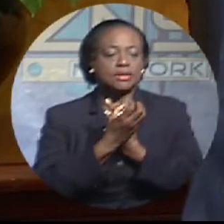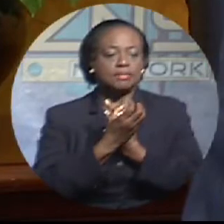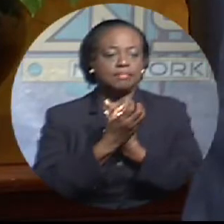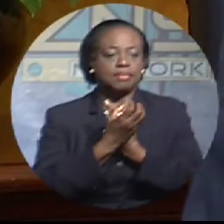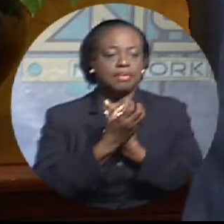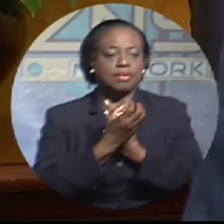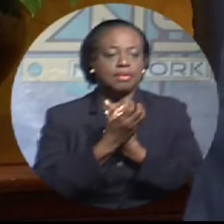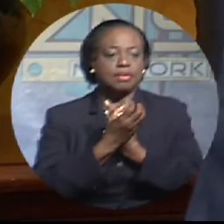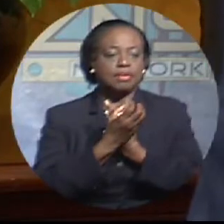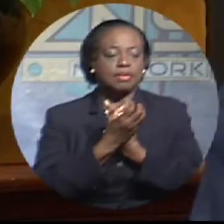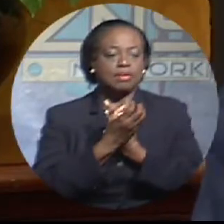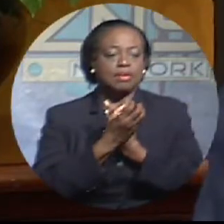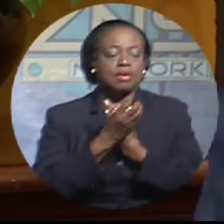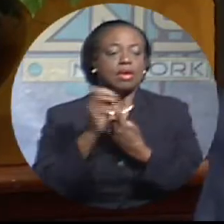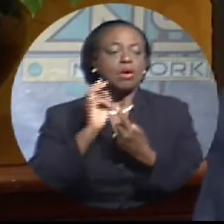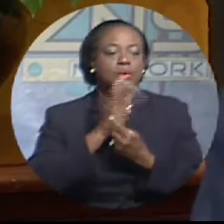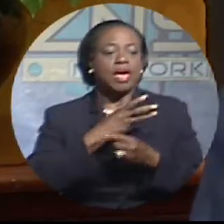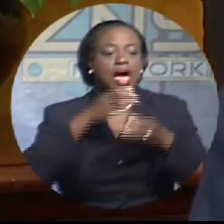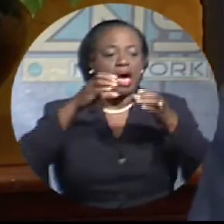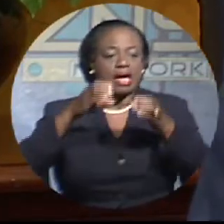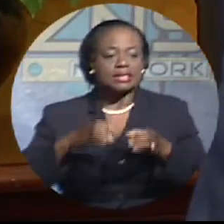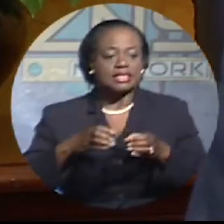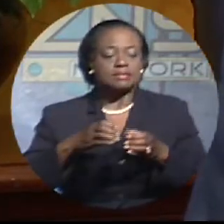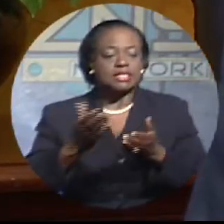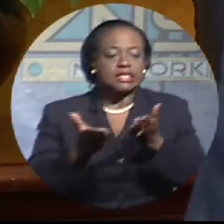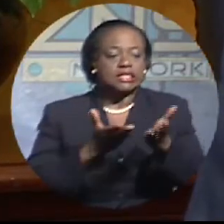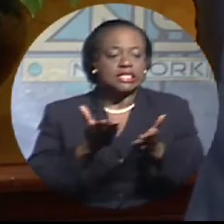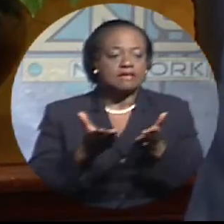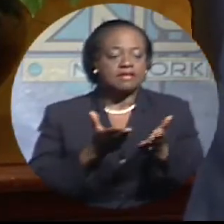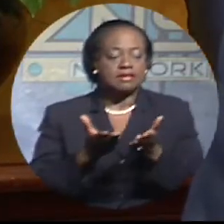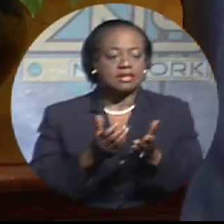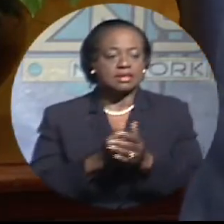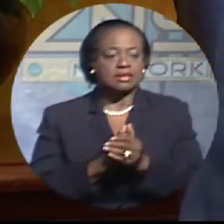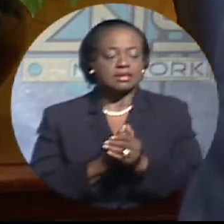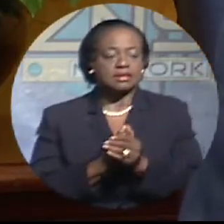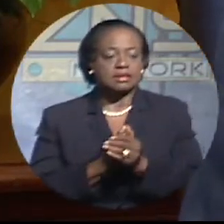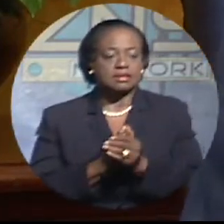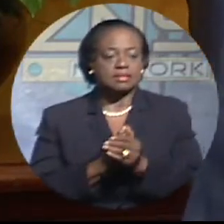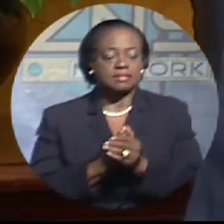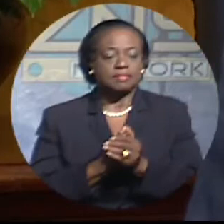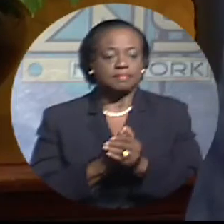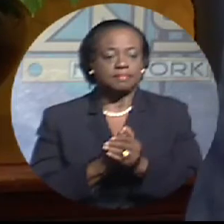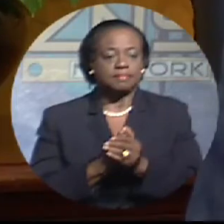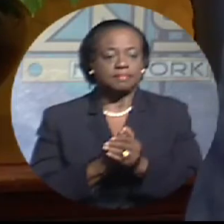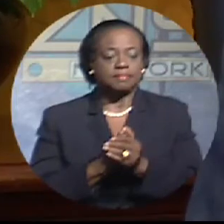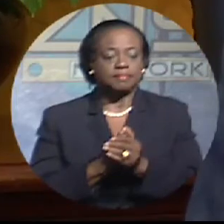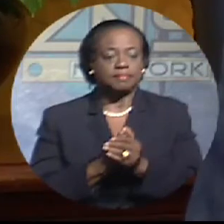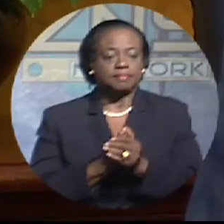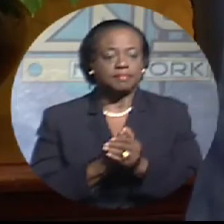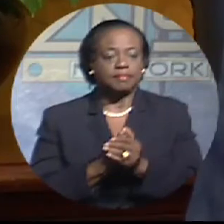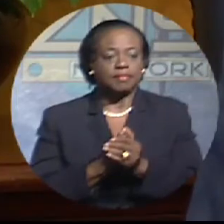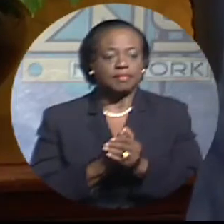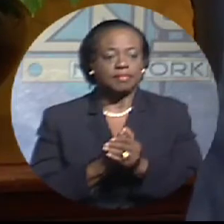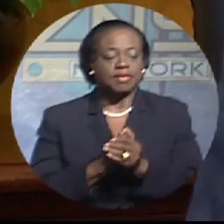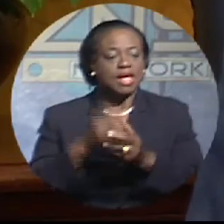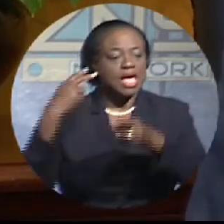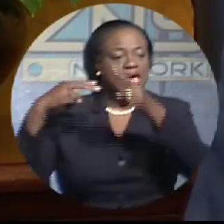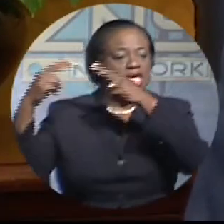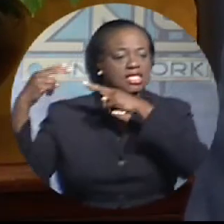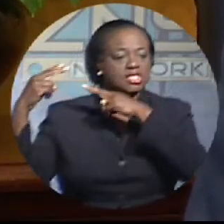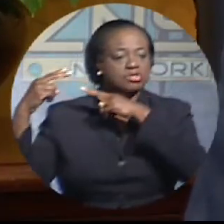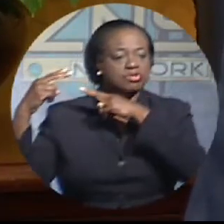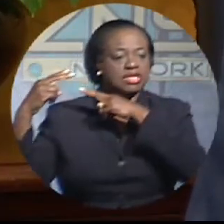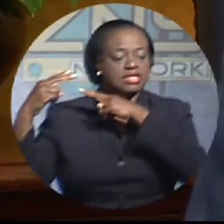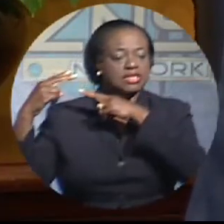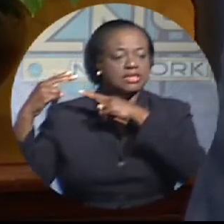we are our customers. So I think that we do have a lot of affinity with them, and really our history has been that we've been able to